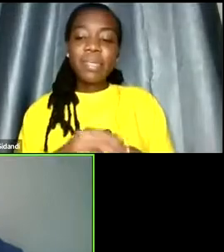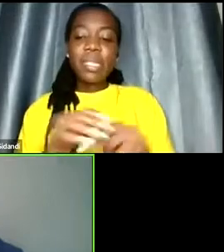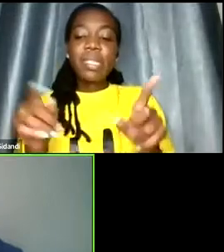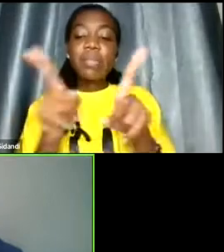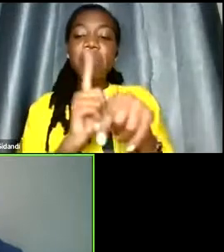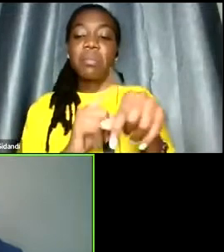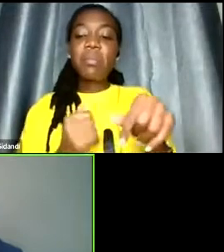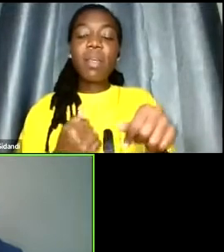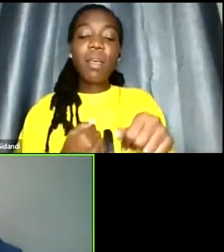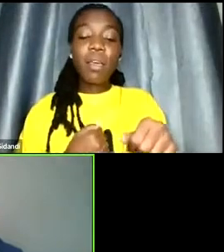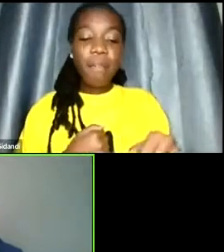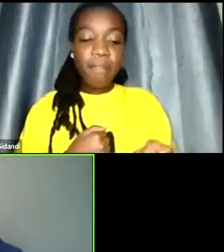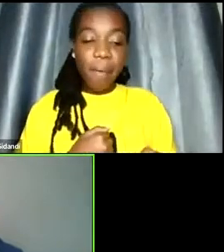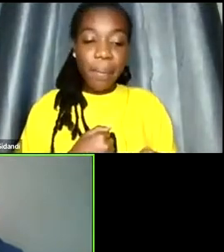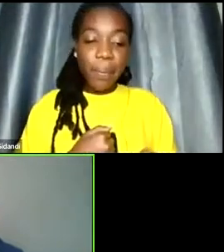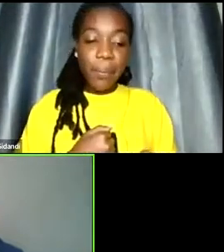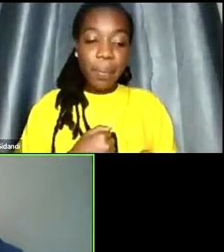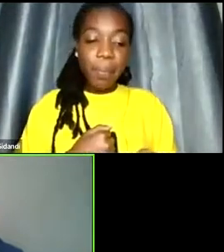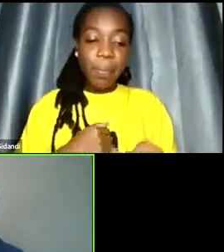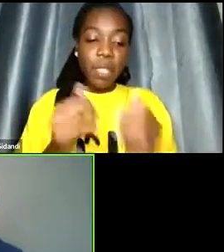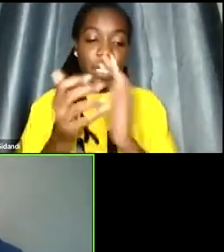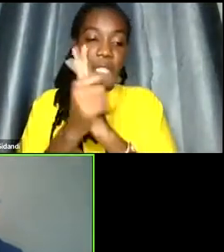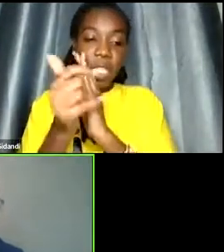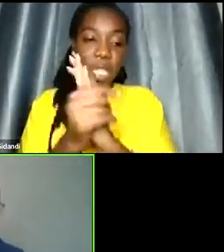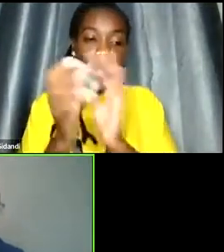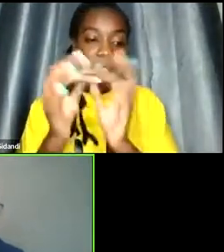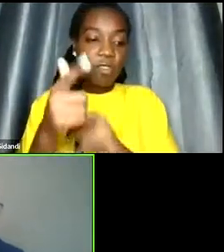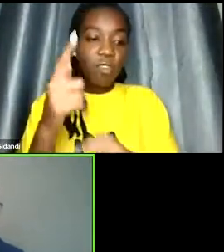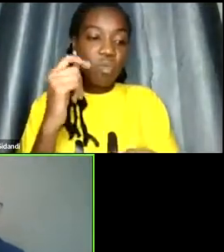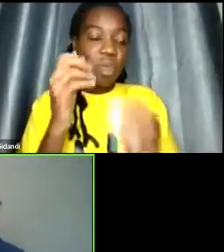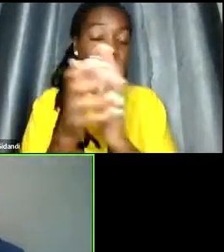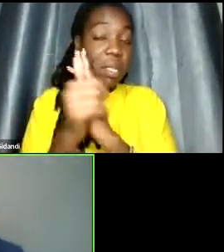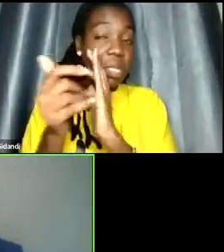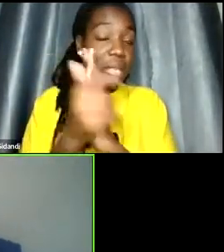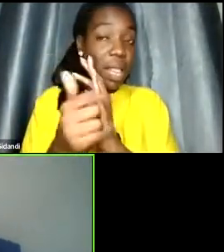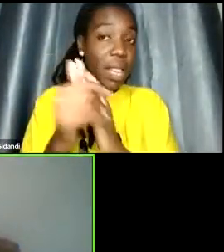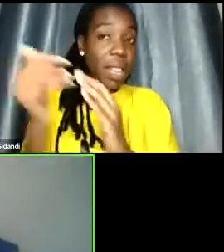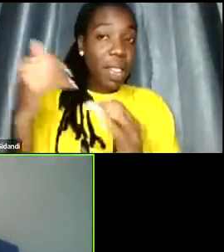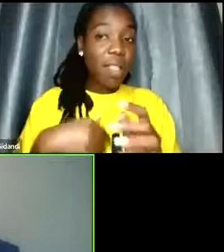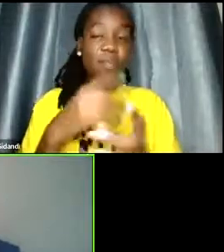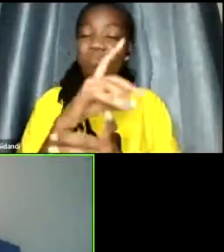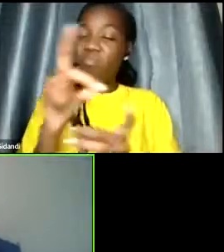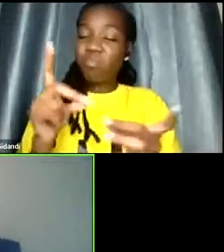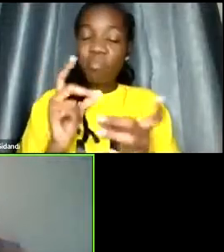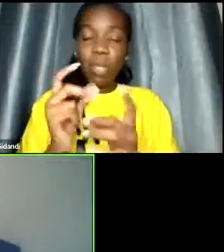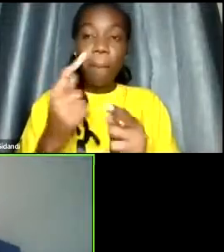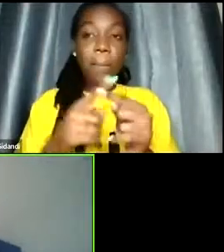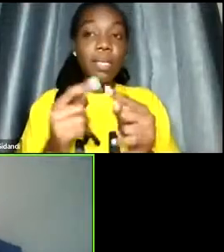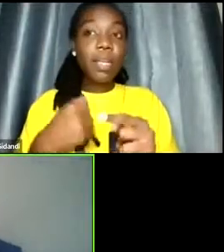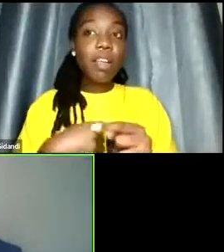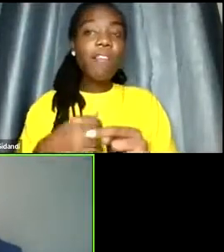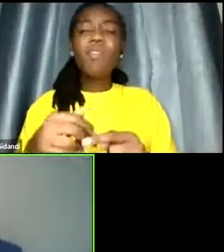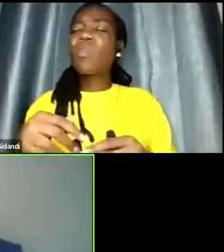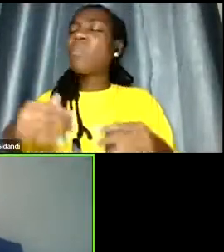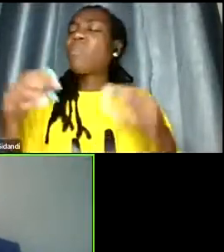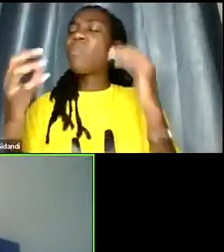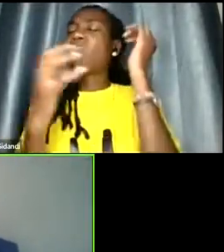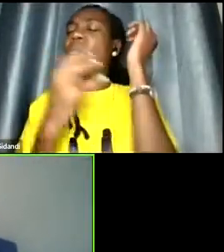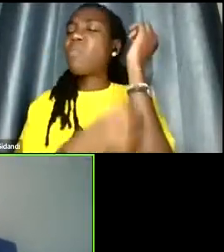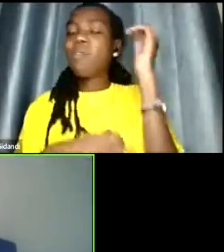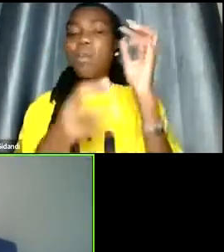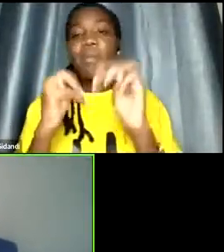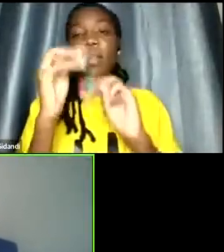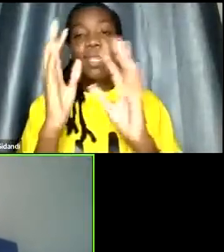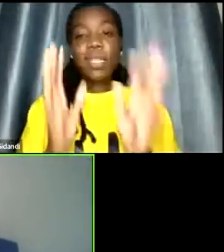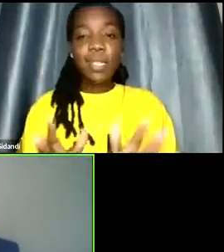people skills. You might be an excellent salesperson as an individual contributor, but a horrible leader, a horrible manager, everybody runs